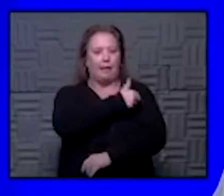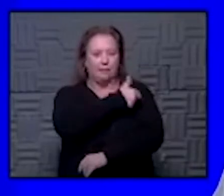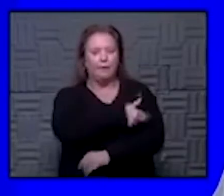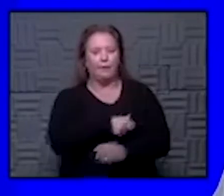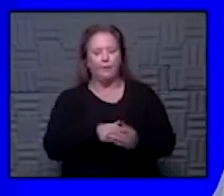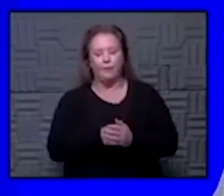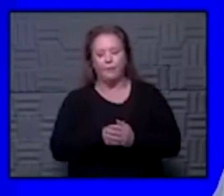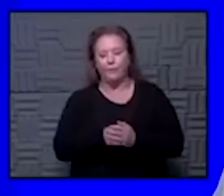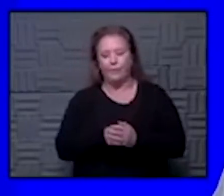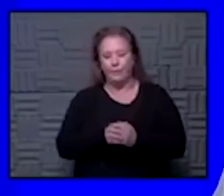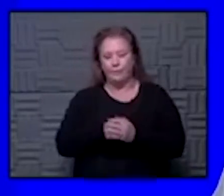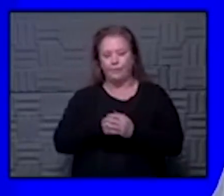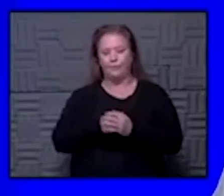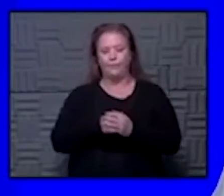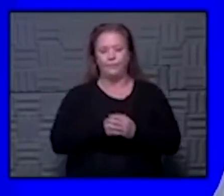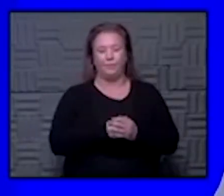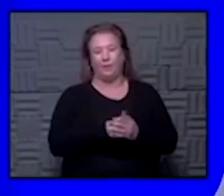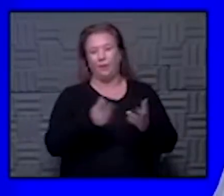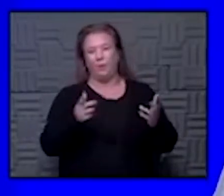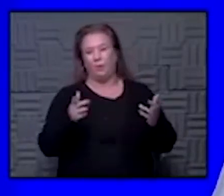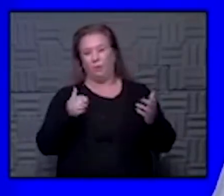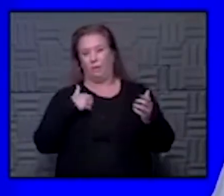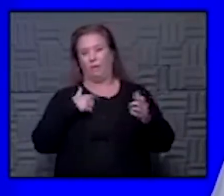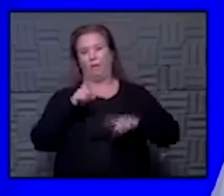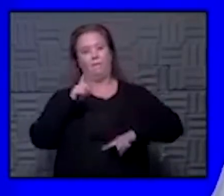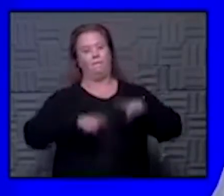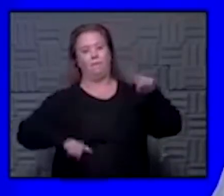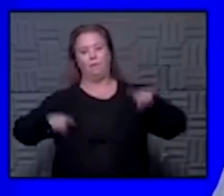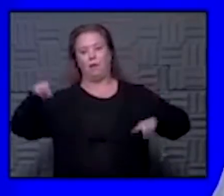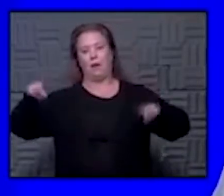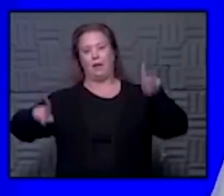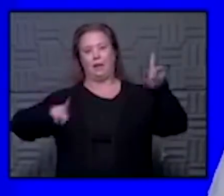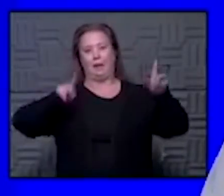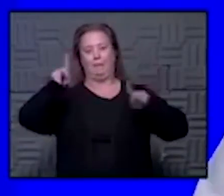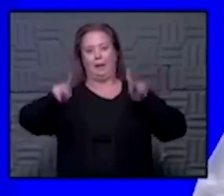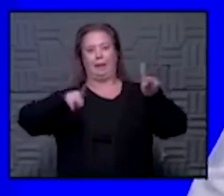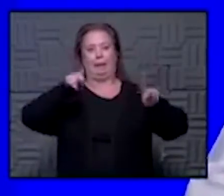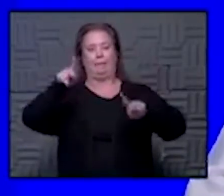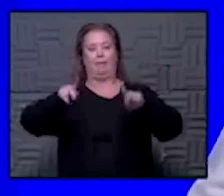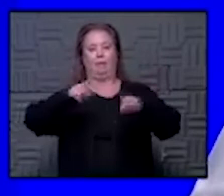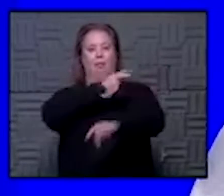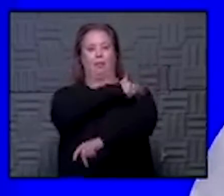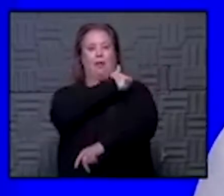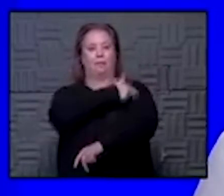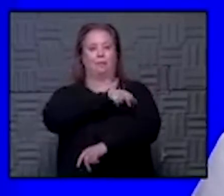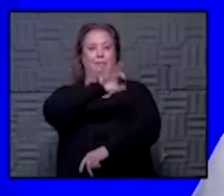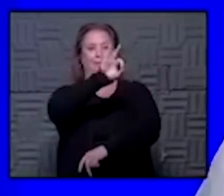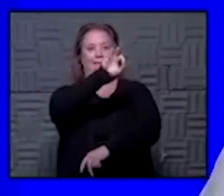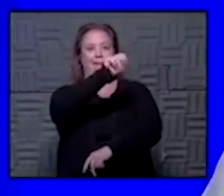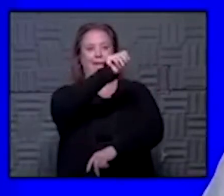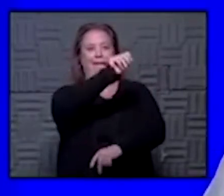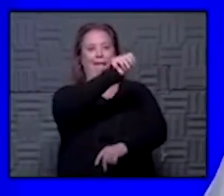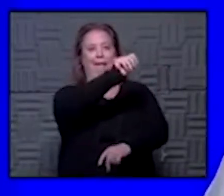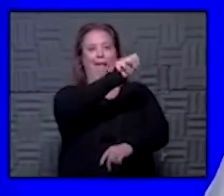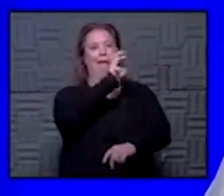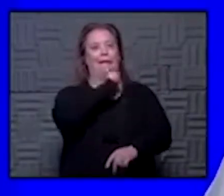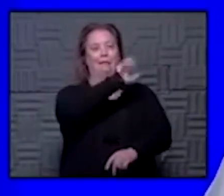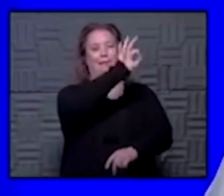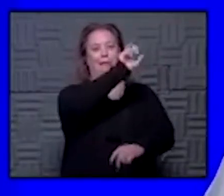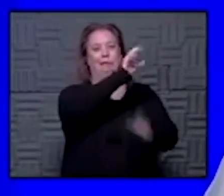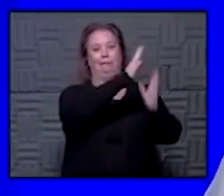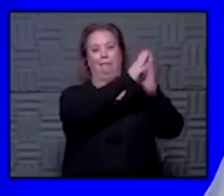just a large range of people who are hospitalized, from the upper 90s down to